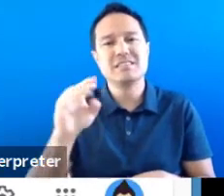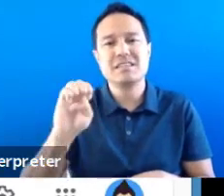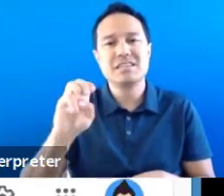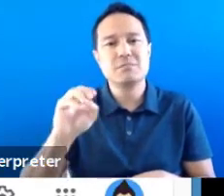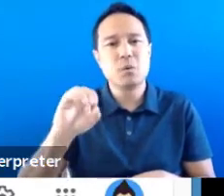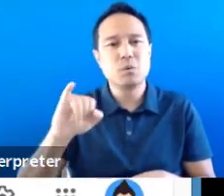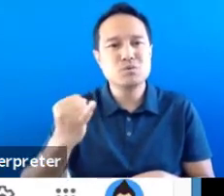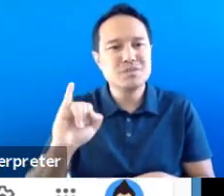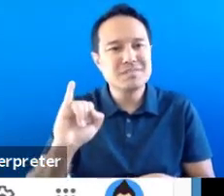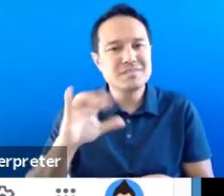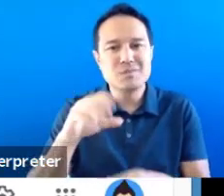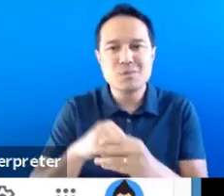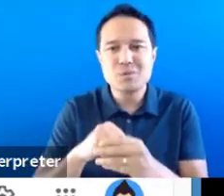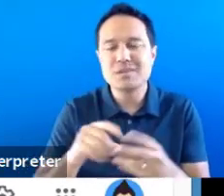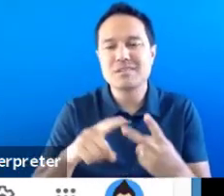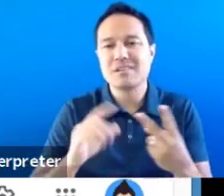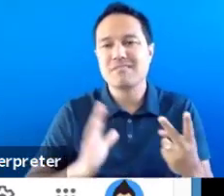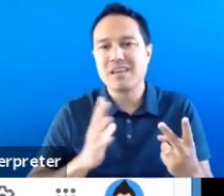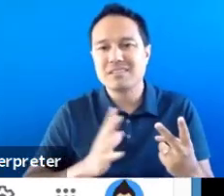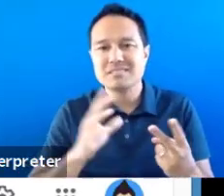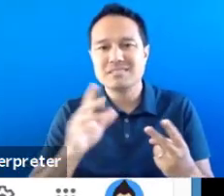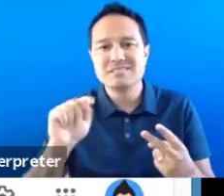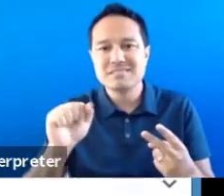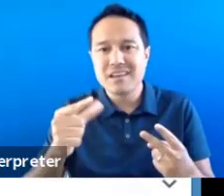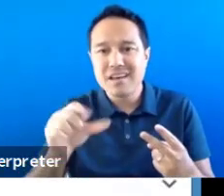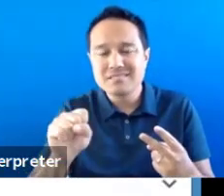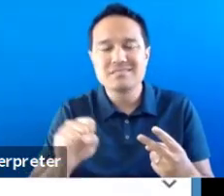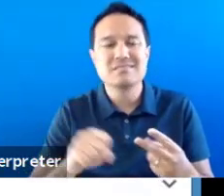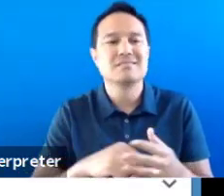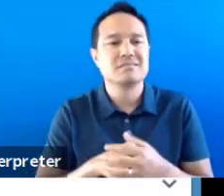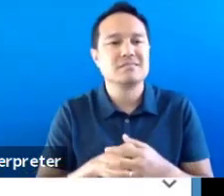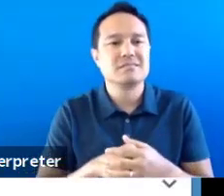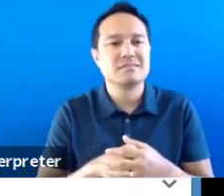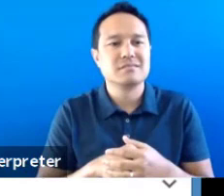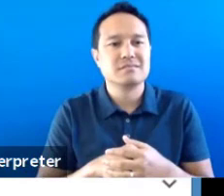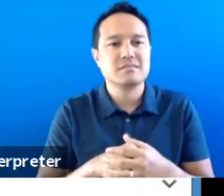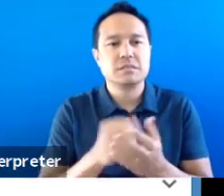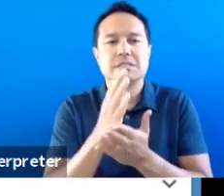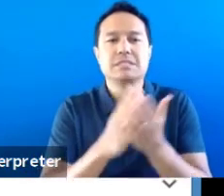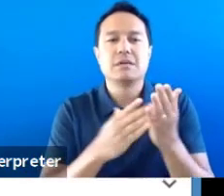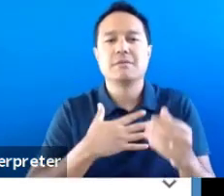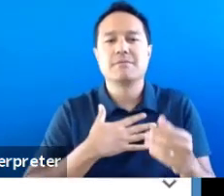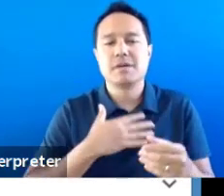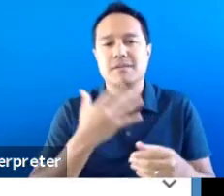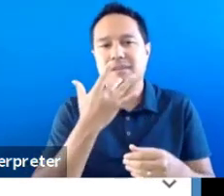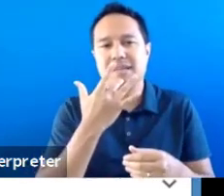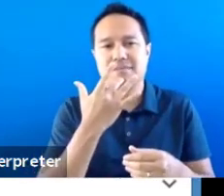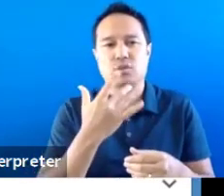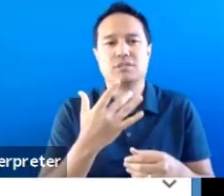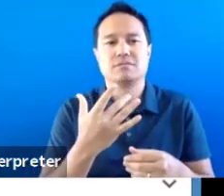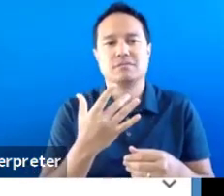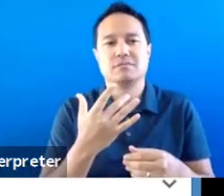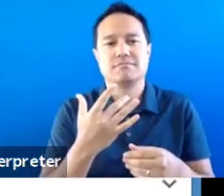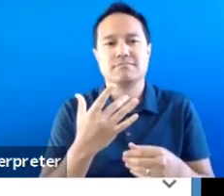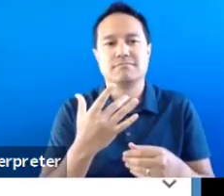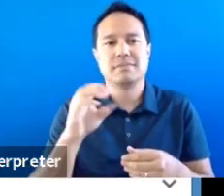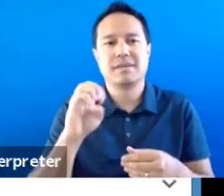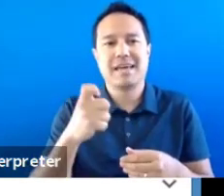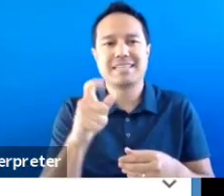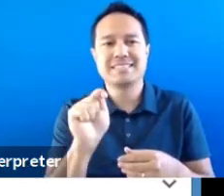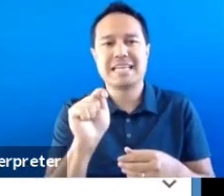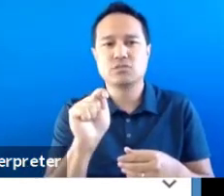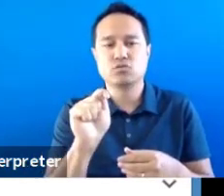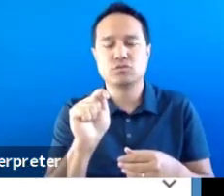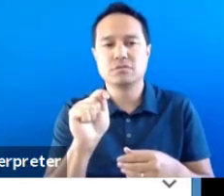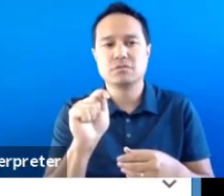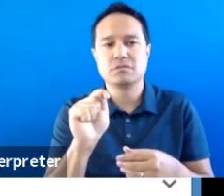fancy text and all of that. So these are some of my favorite extensions that I